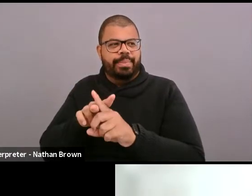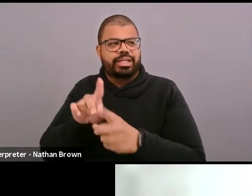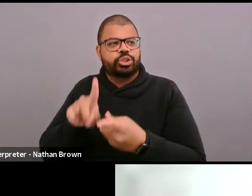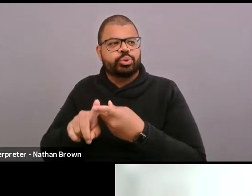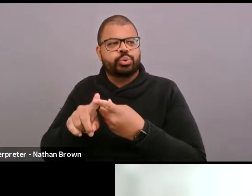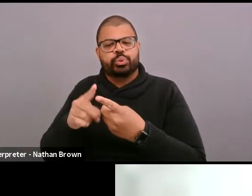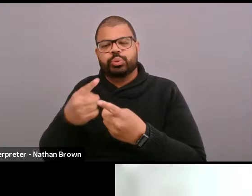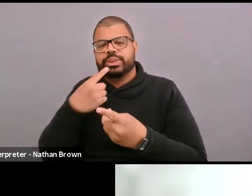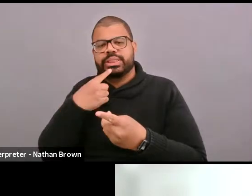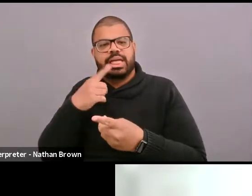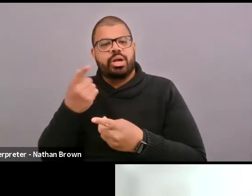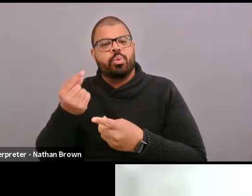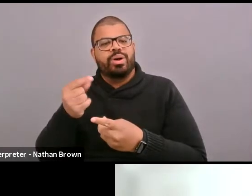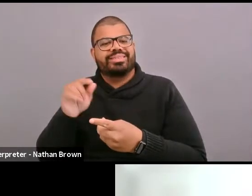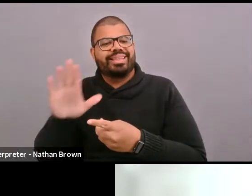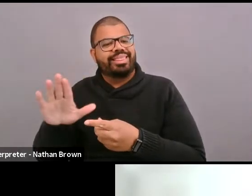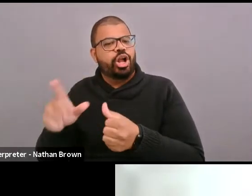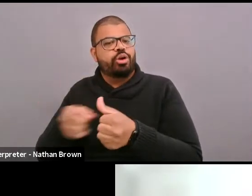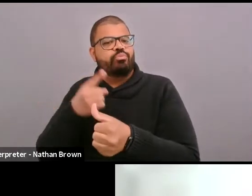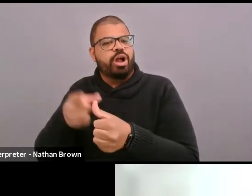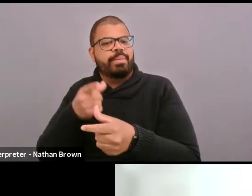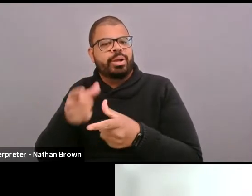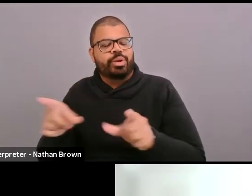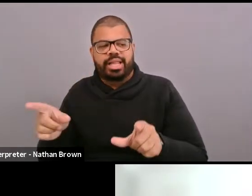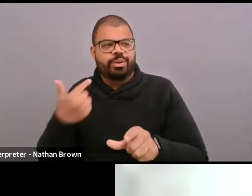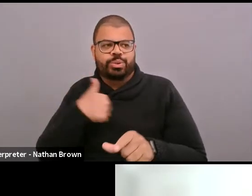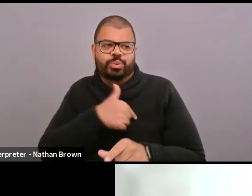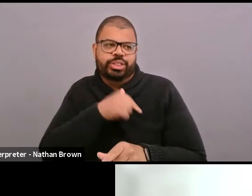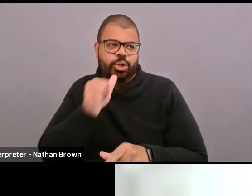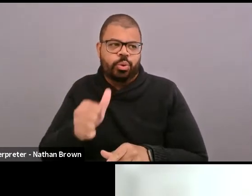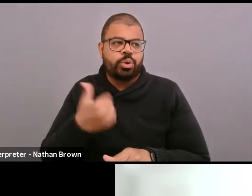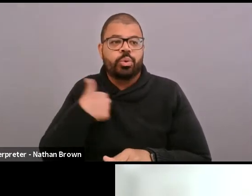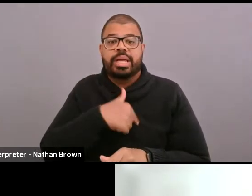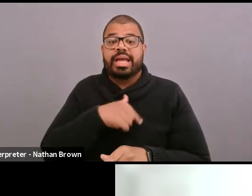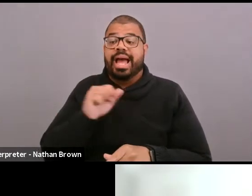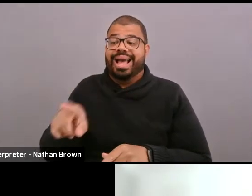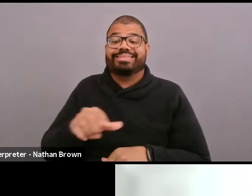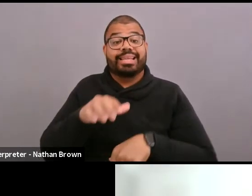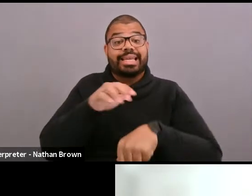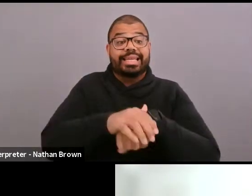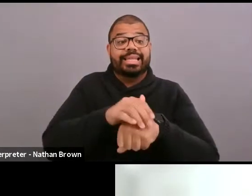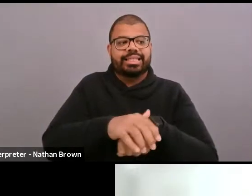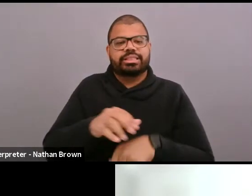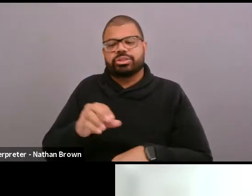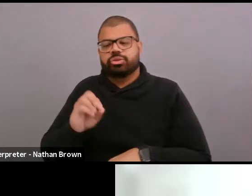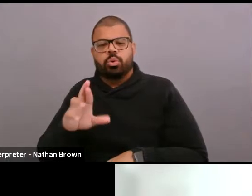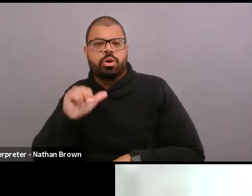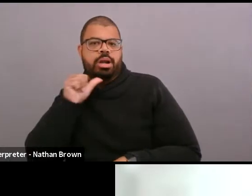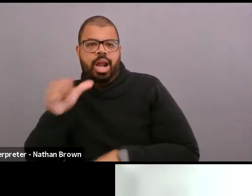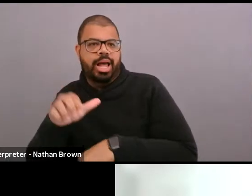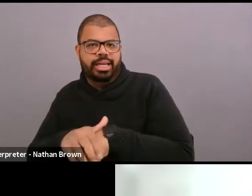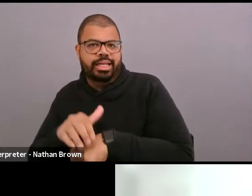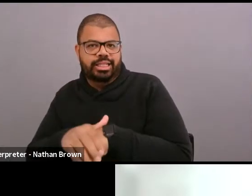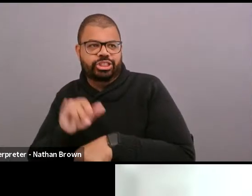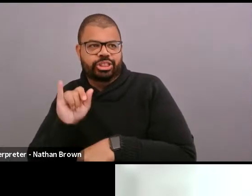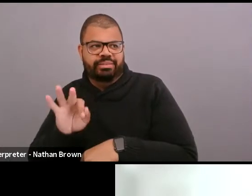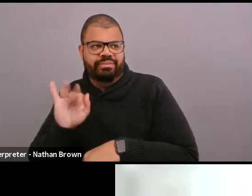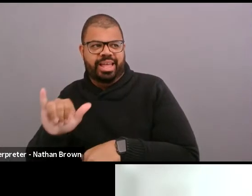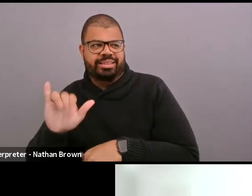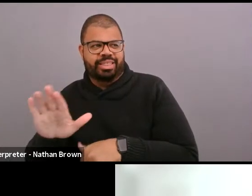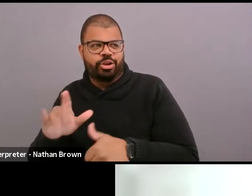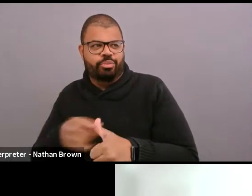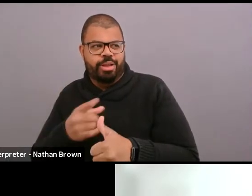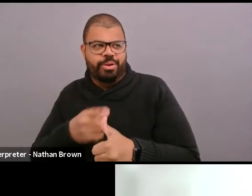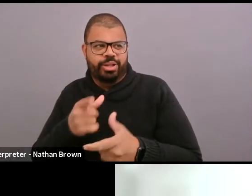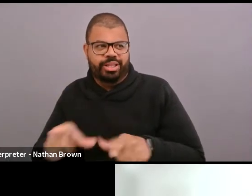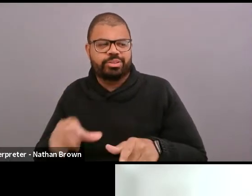their primary language is. We just ask them whether it's English or not. So it's hard to kind of tease that apart in the